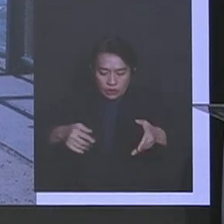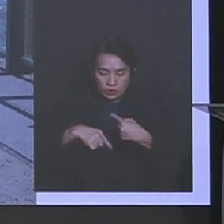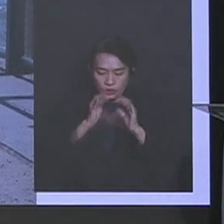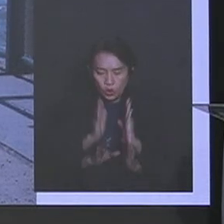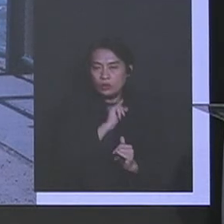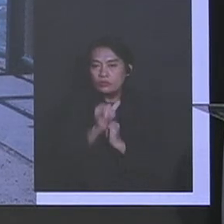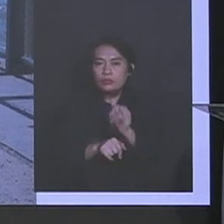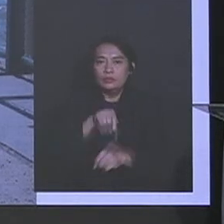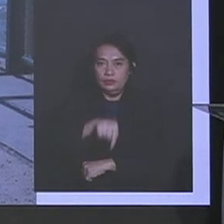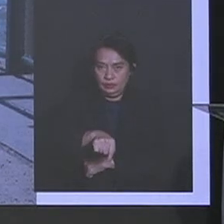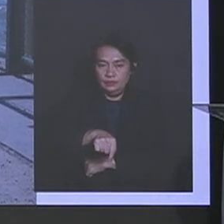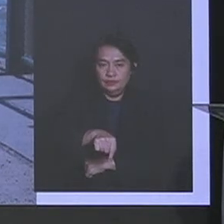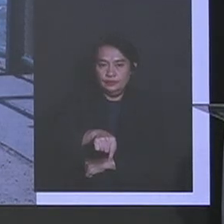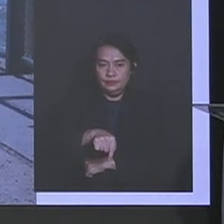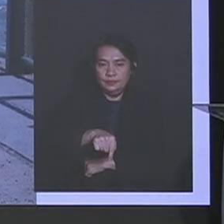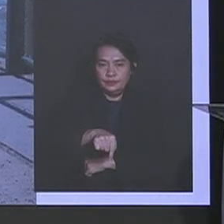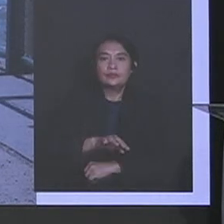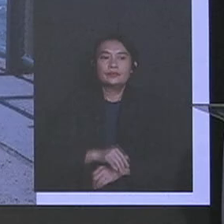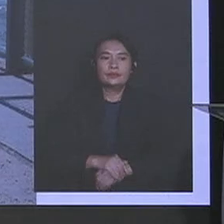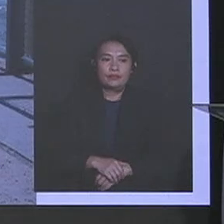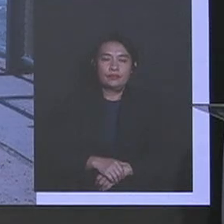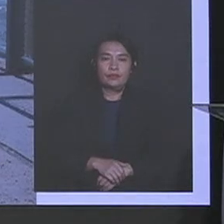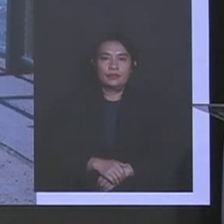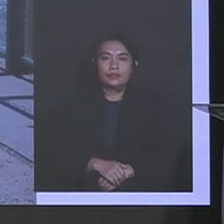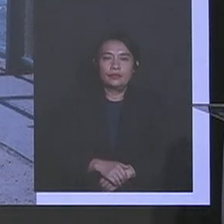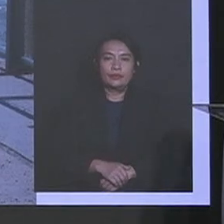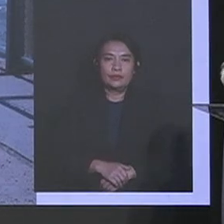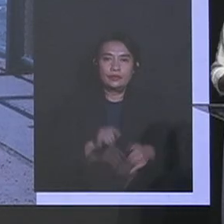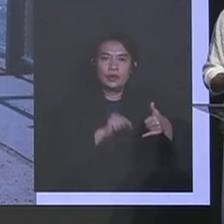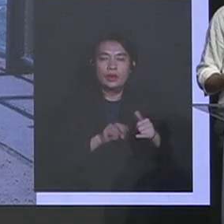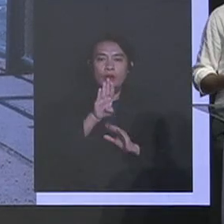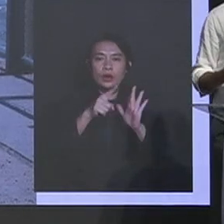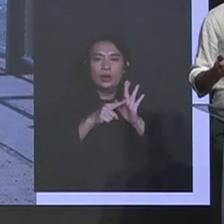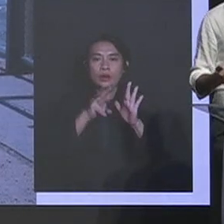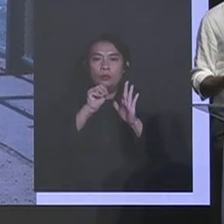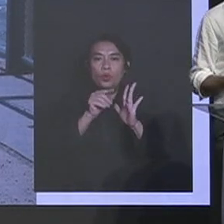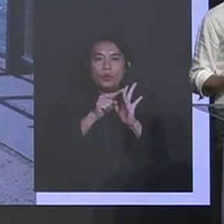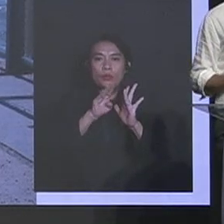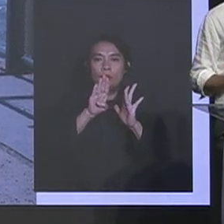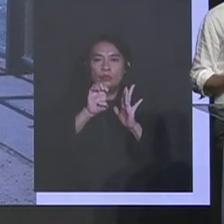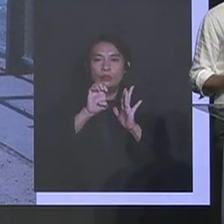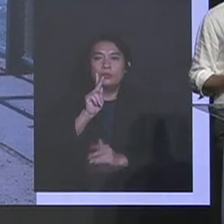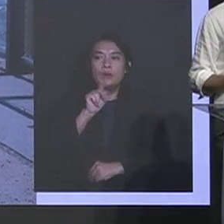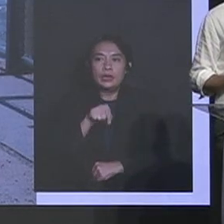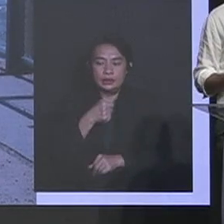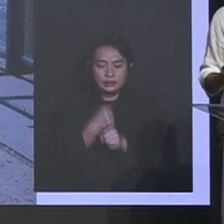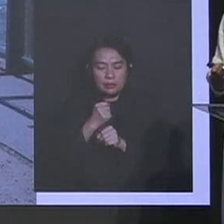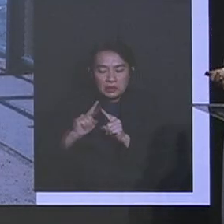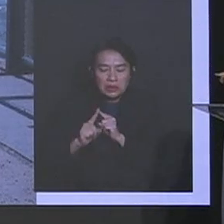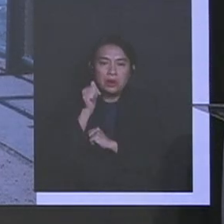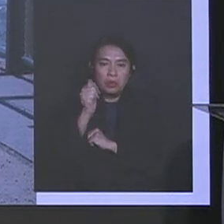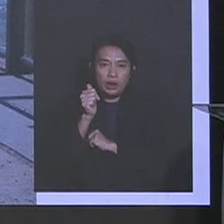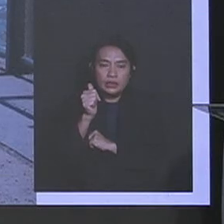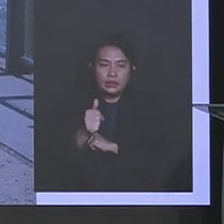of the great legacies of the Bloomberg years is the addition of a number of parks around the city, mostly on